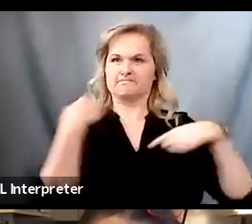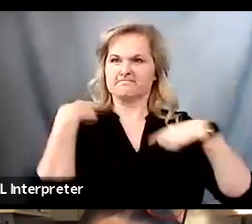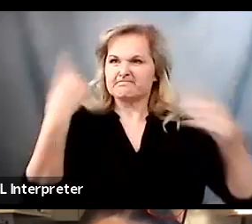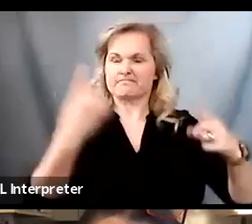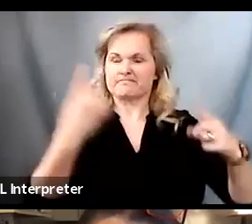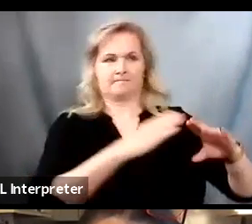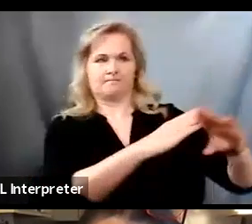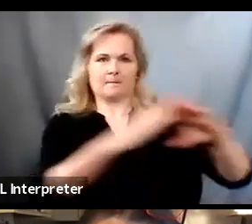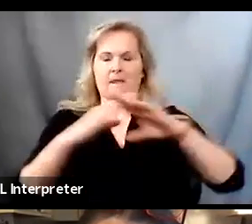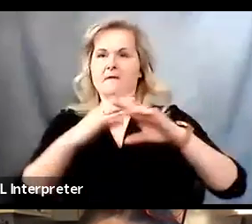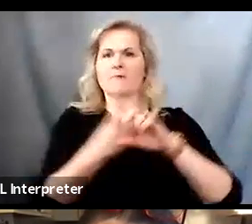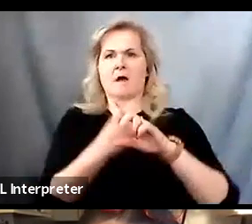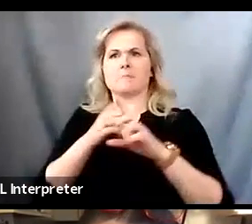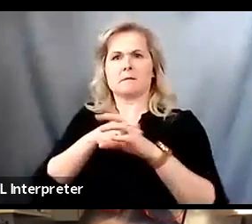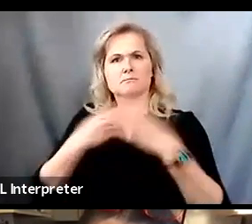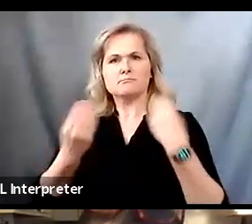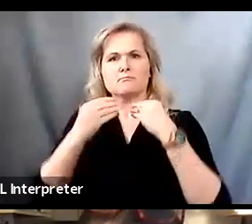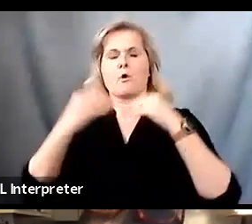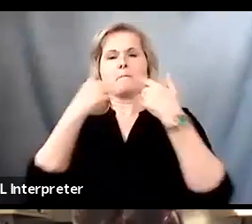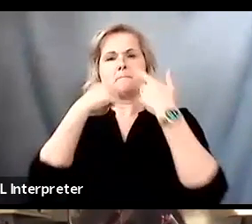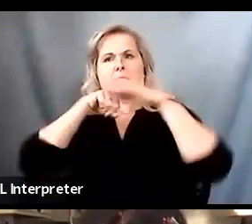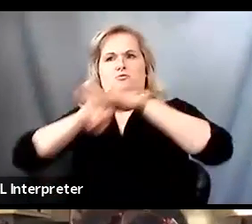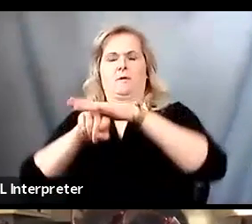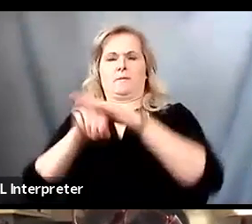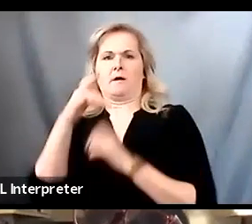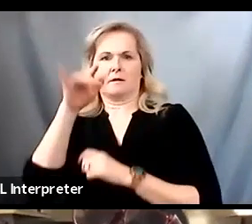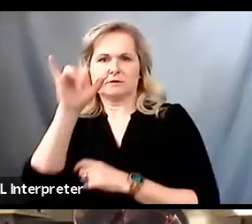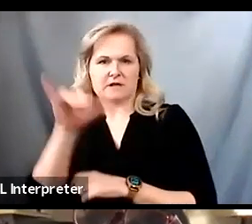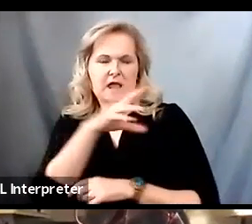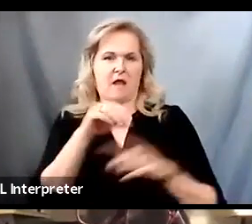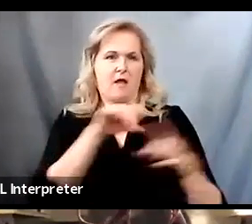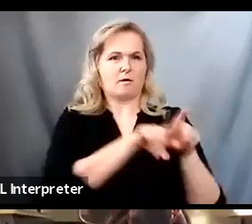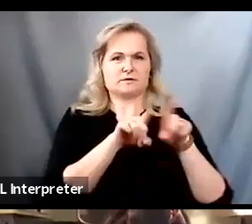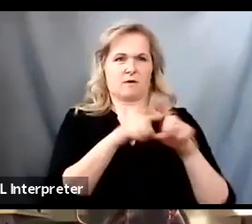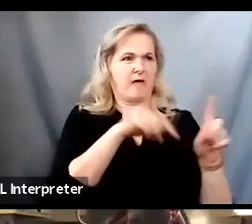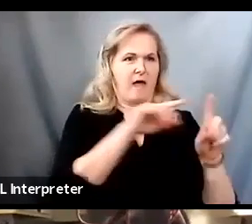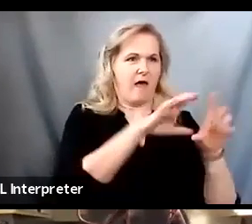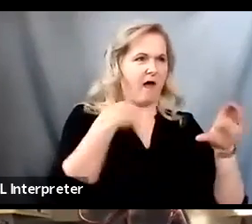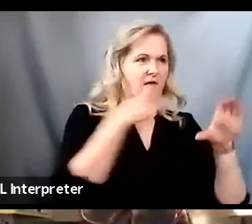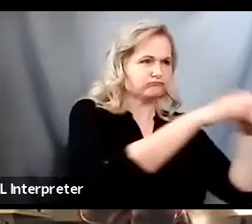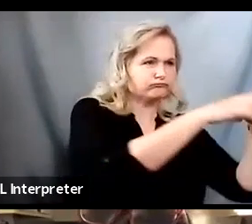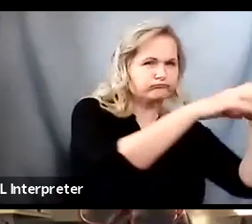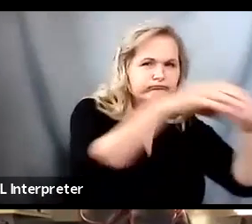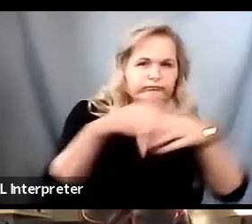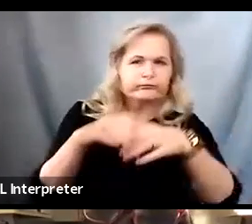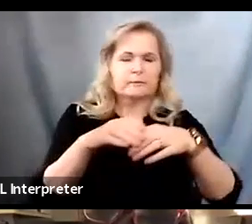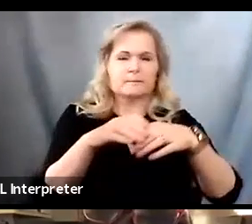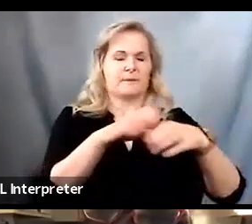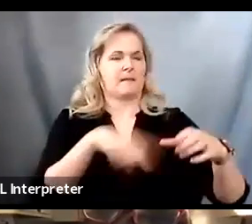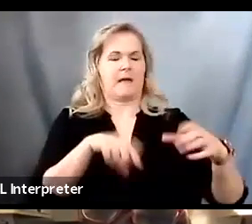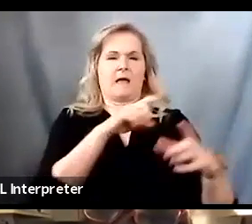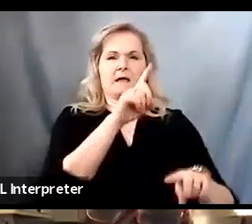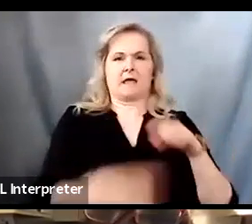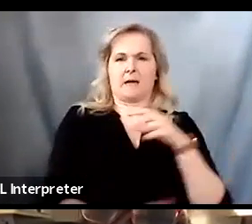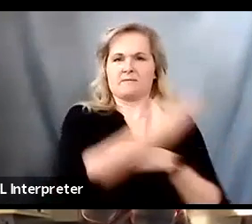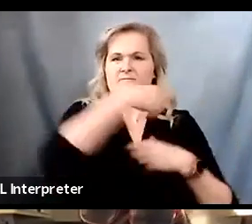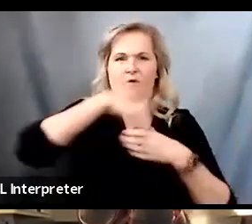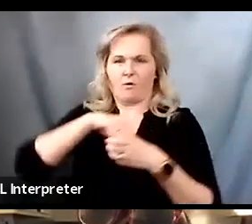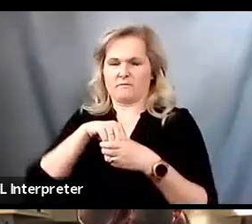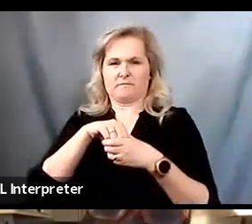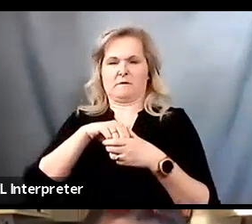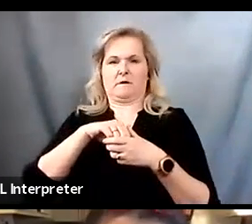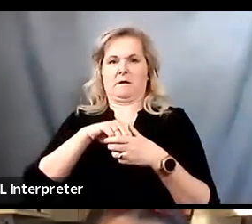performance ecologies and which have been further siloed into spaces of making that have systematically prevented critical